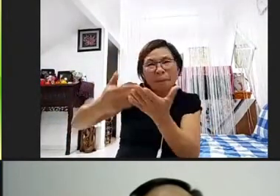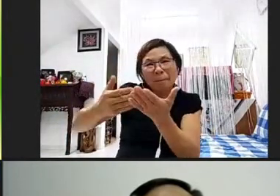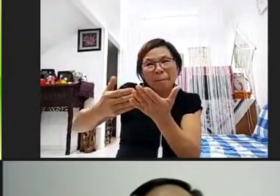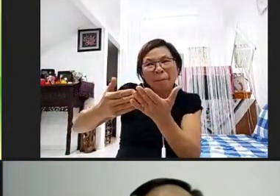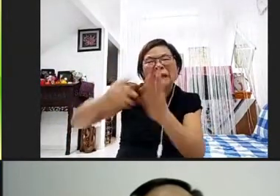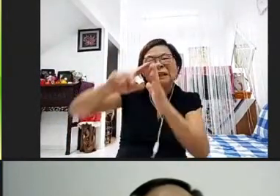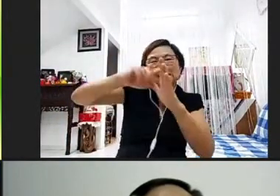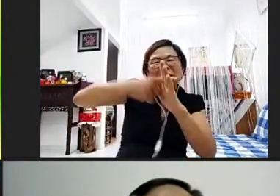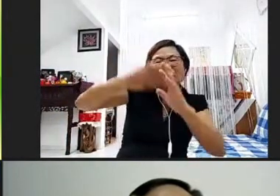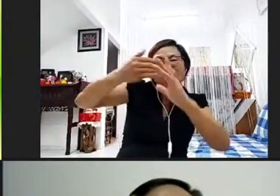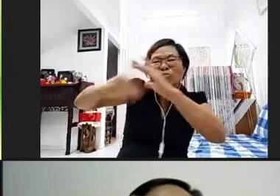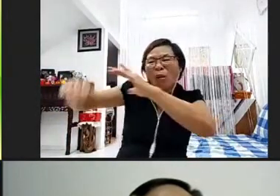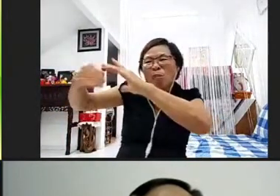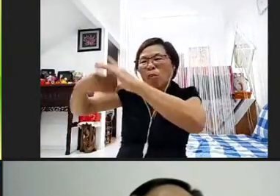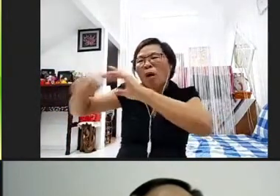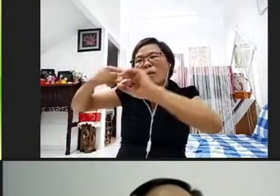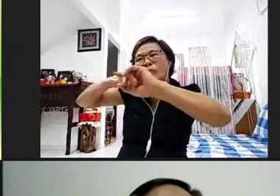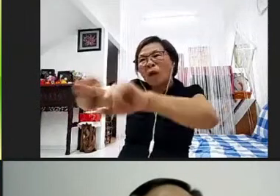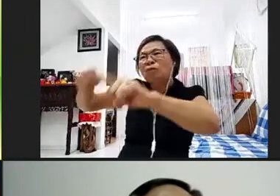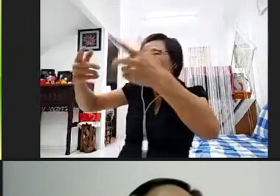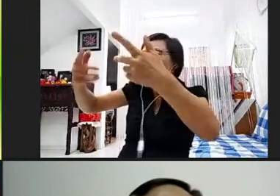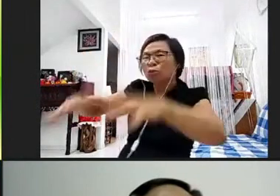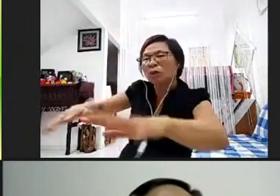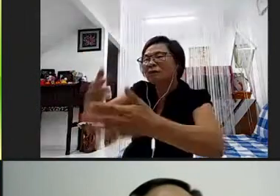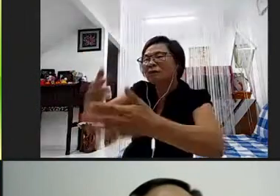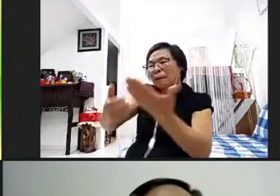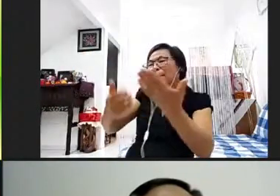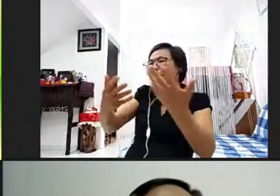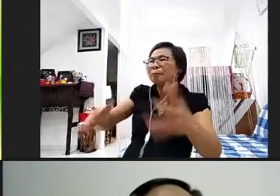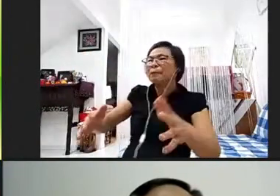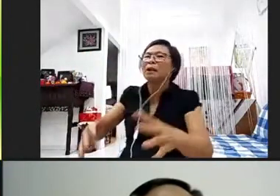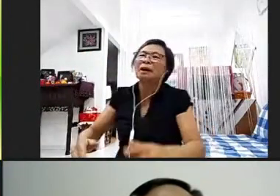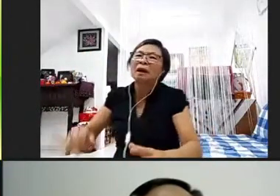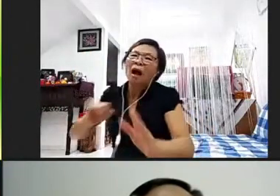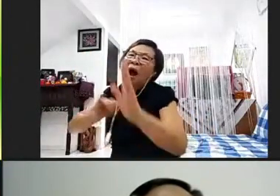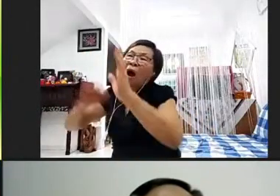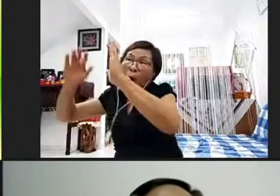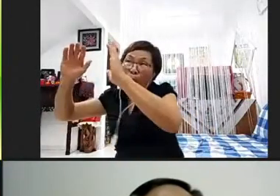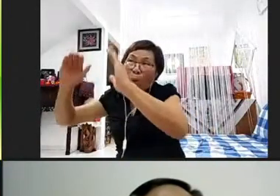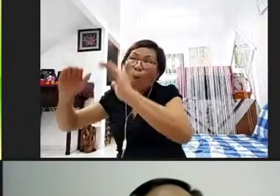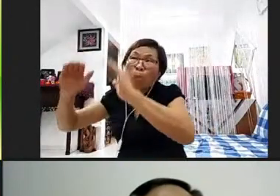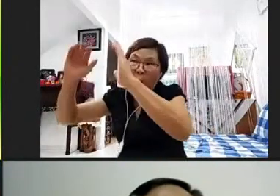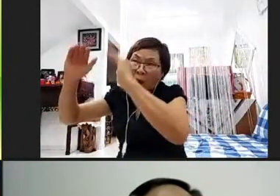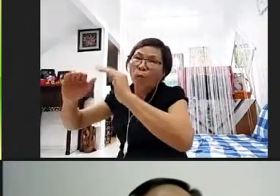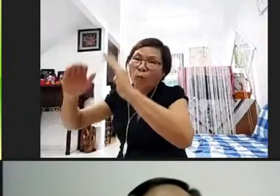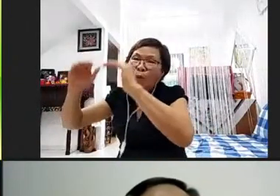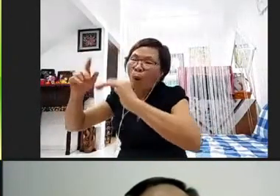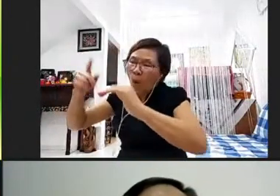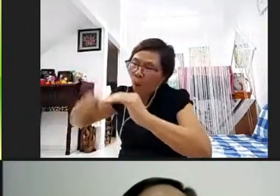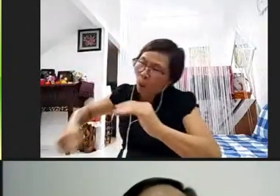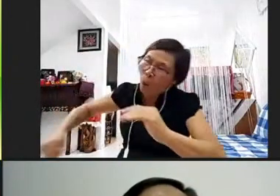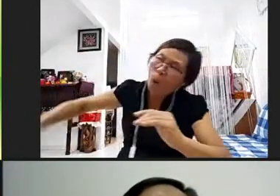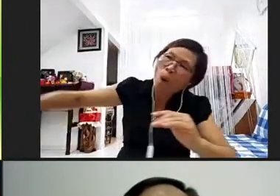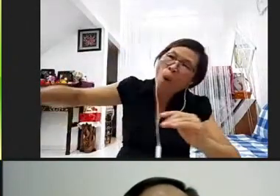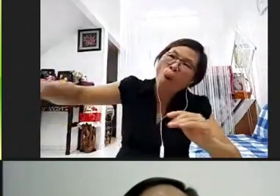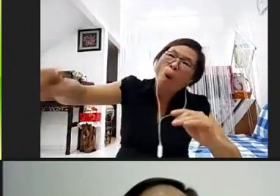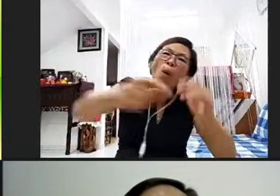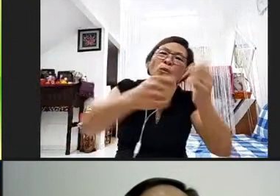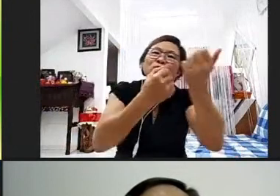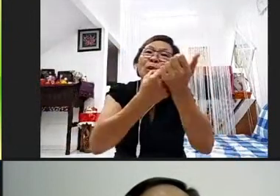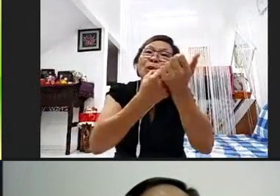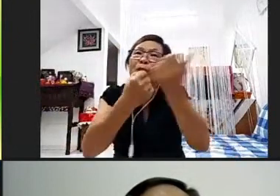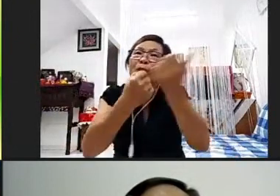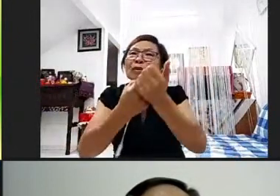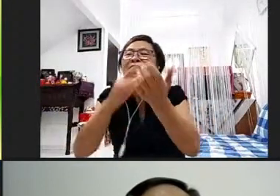started emailing you and answering you. So I hope that's where we can attend to every one of you who is supporting this medical